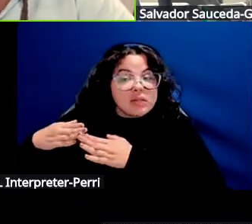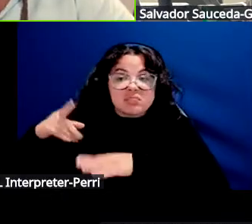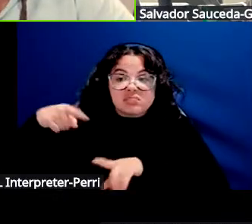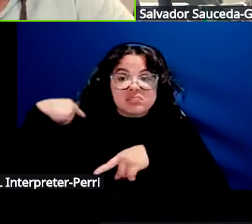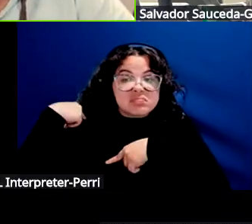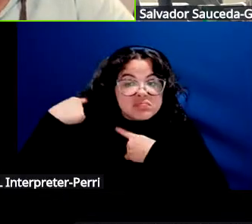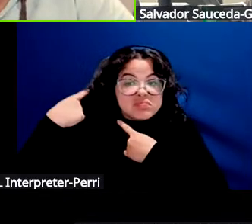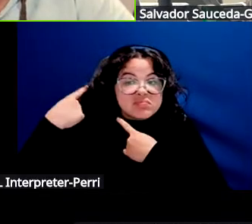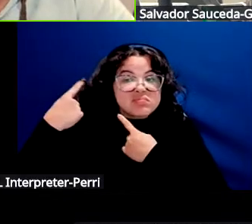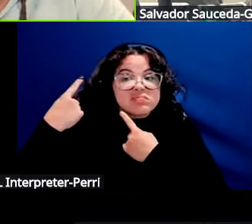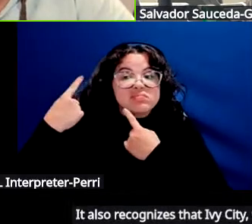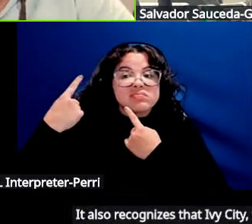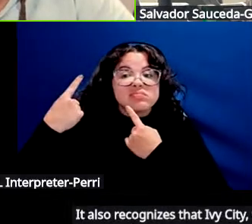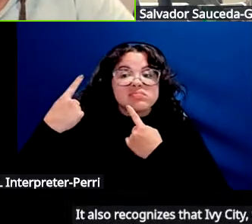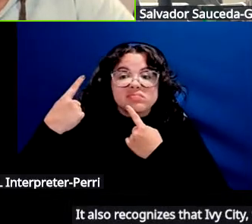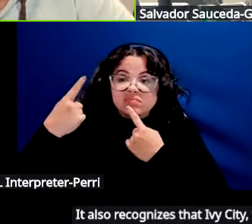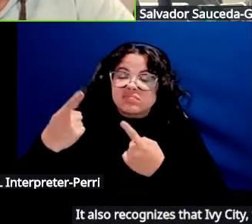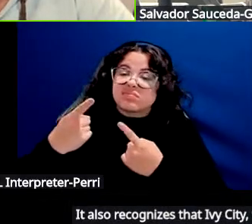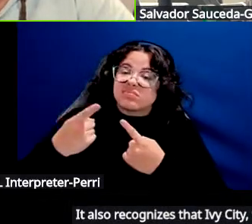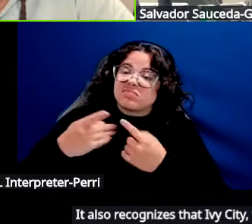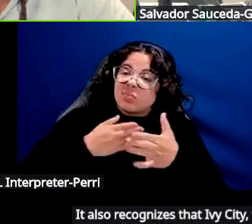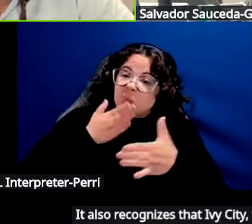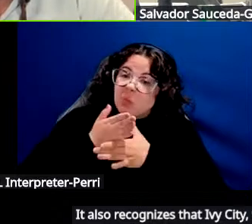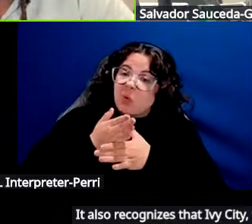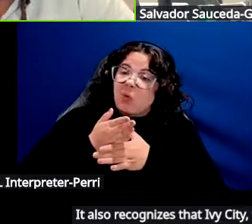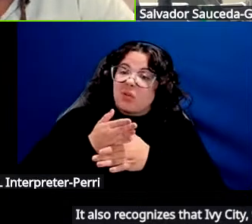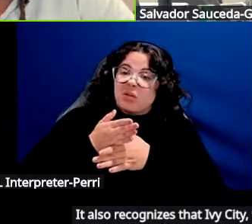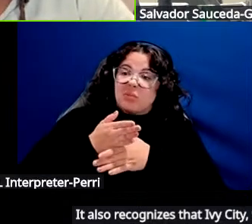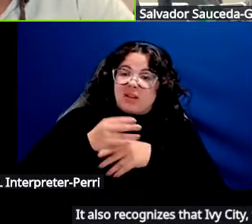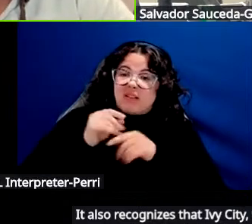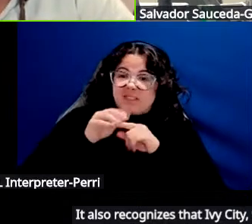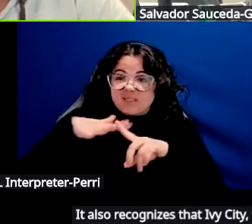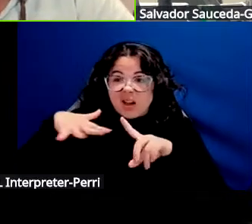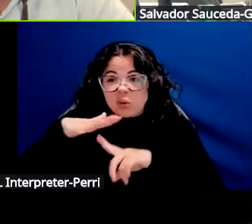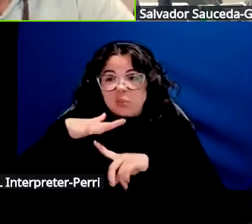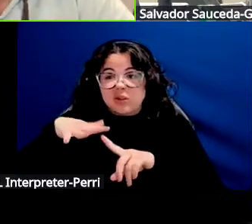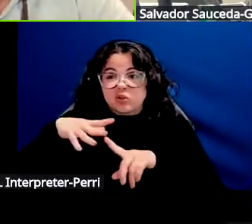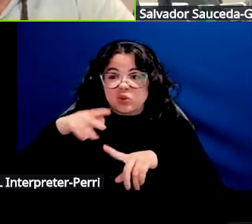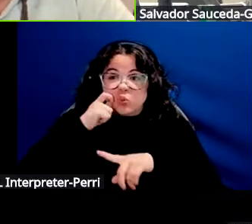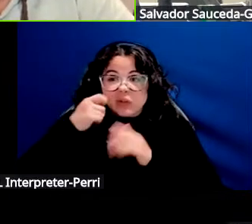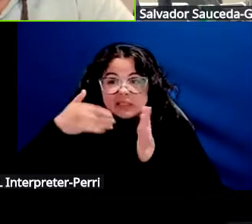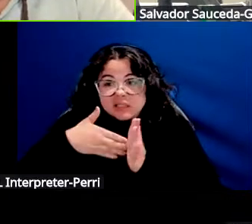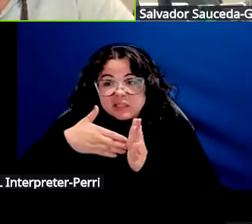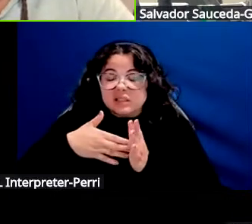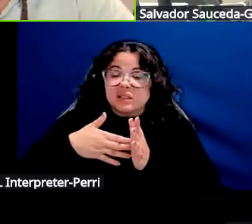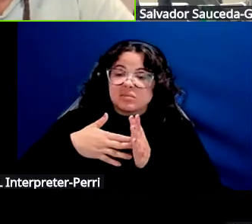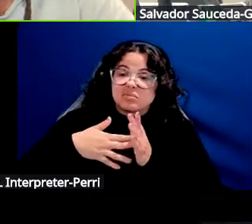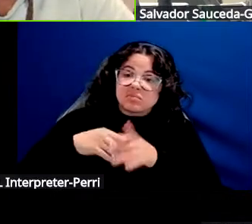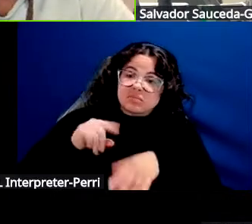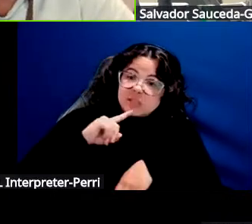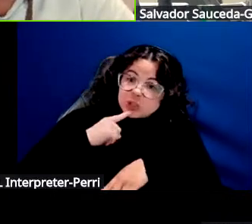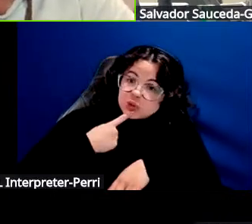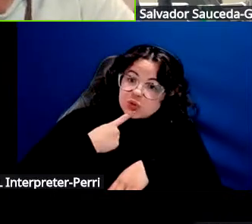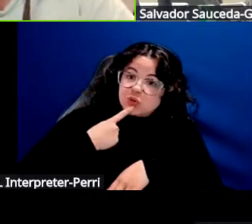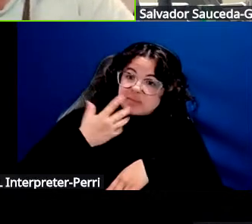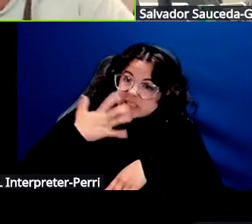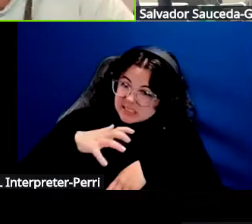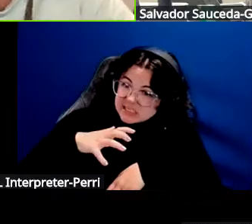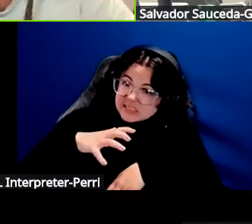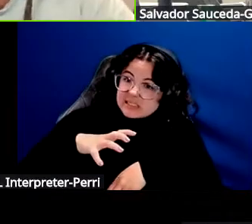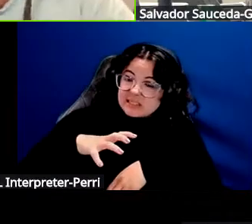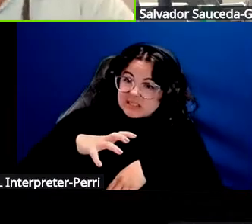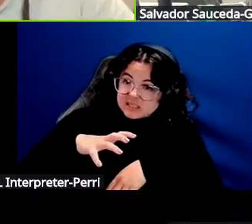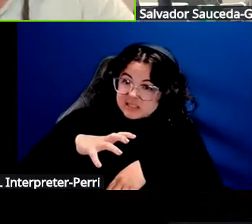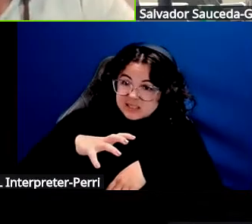been burdened by industrial pollution, environmental racism, extreme urban heat, which